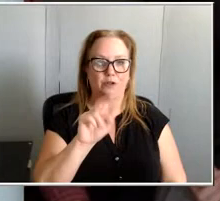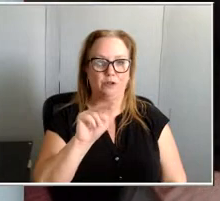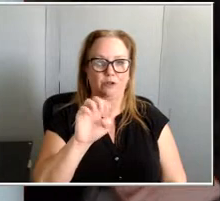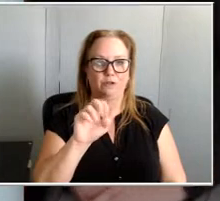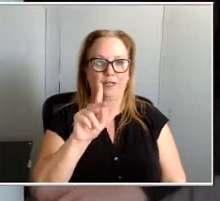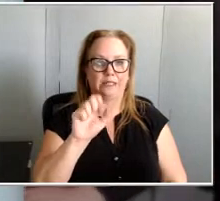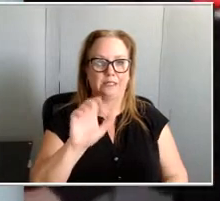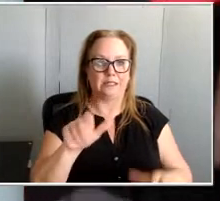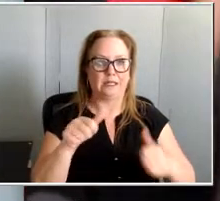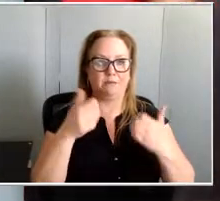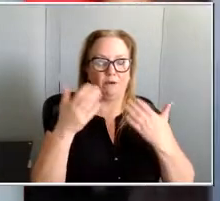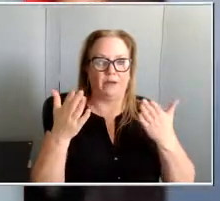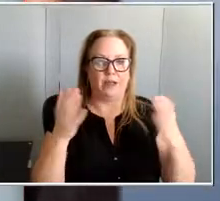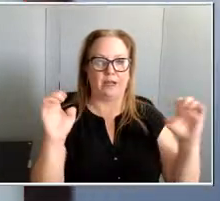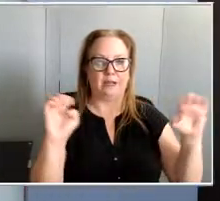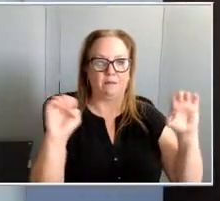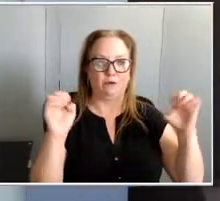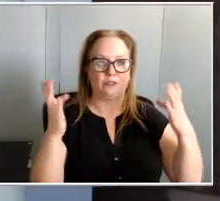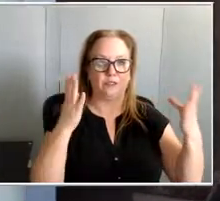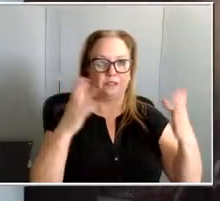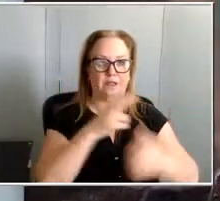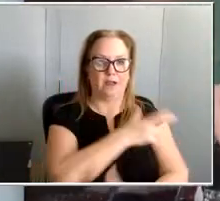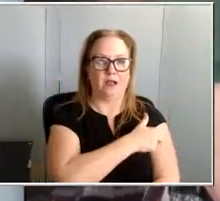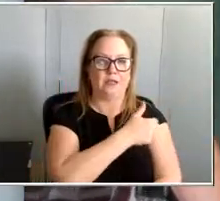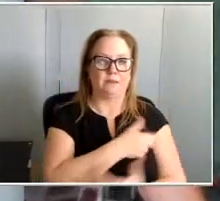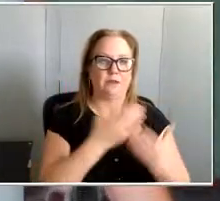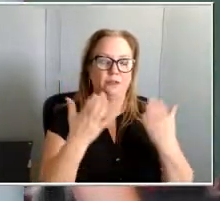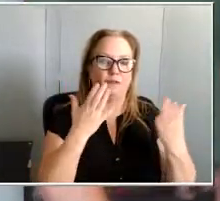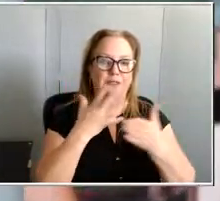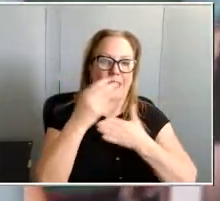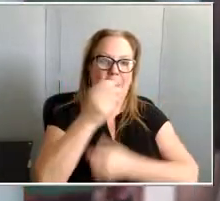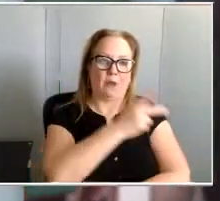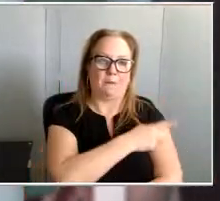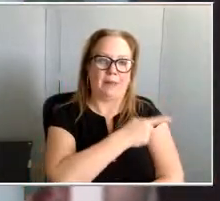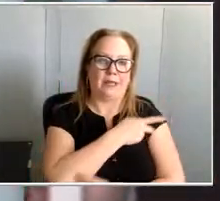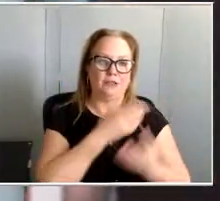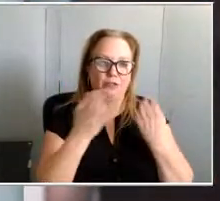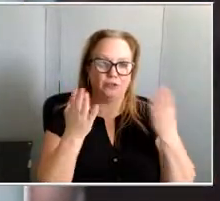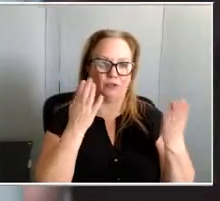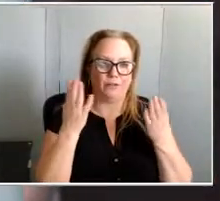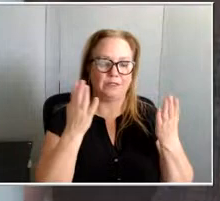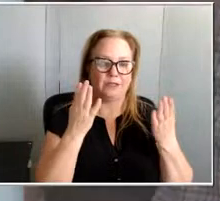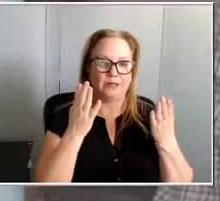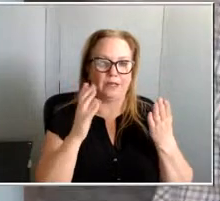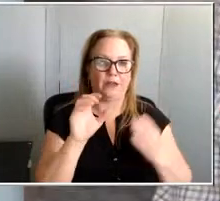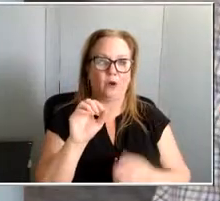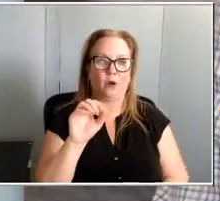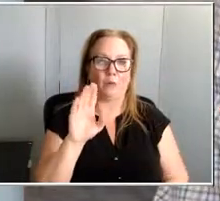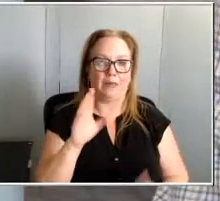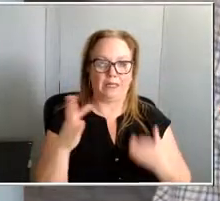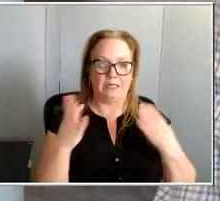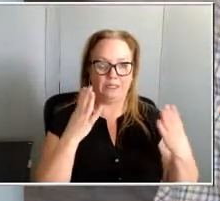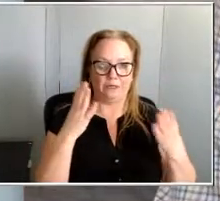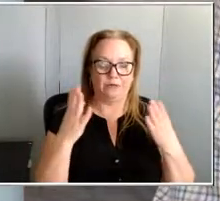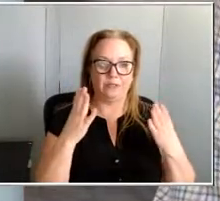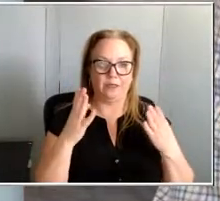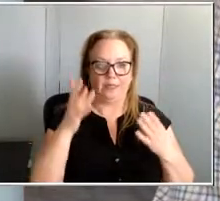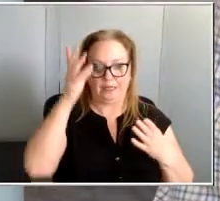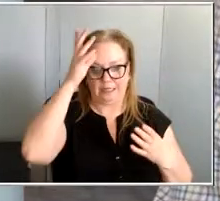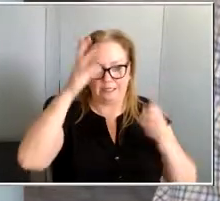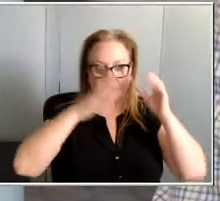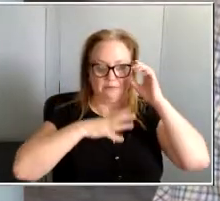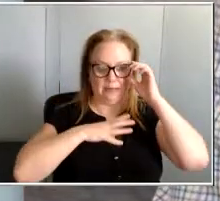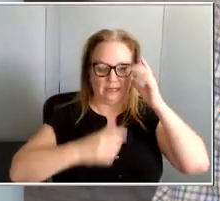emergency services, hospital services, outpatient services, and obstetrical services. This man has lived the